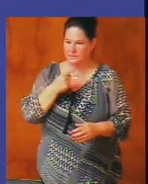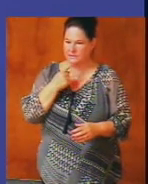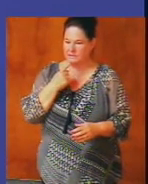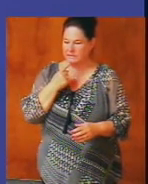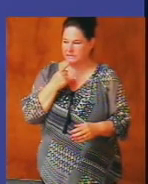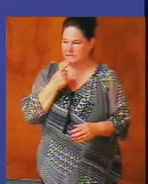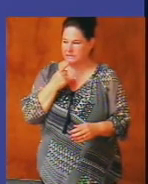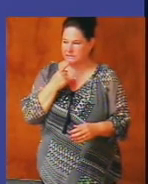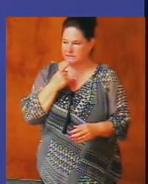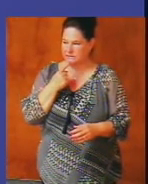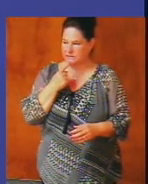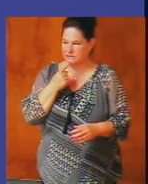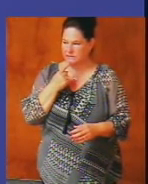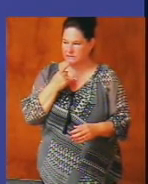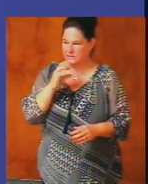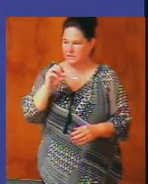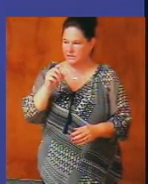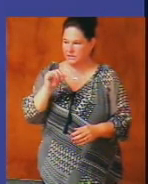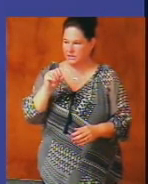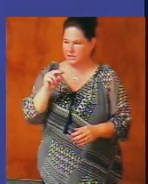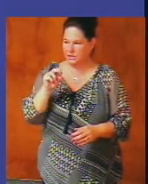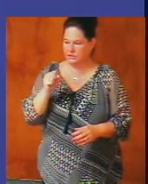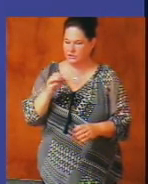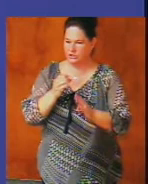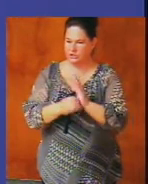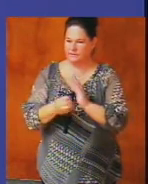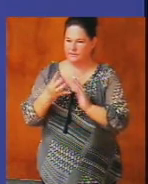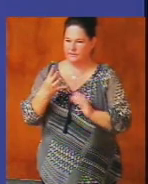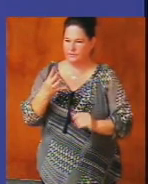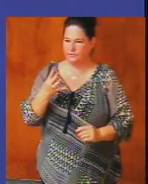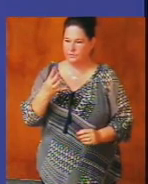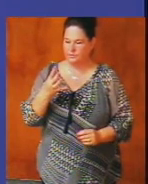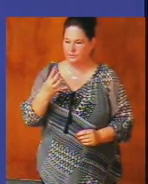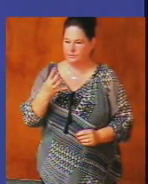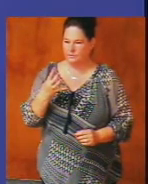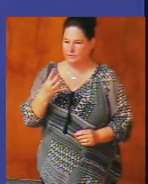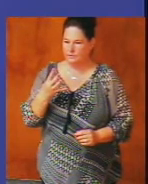says in Colossians chapter 4,